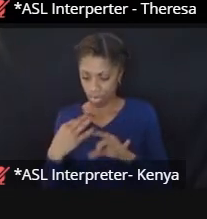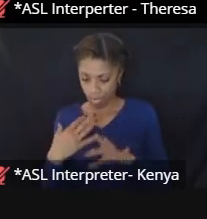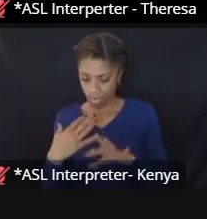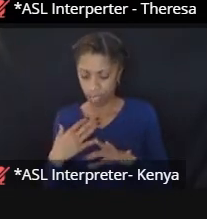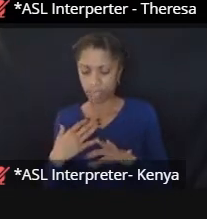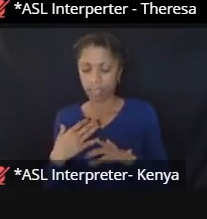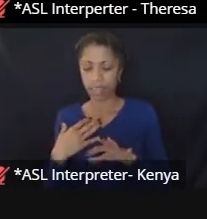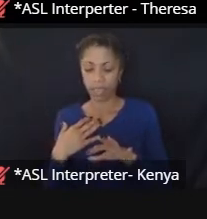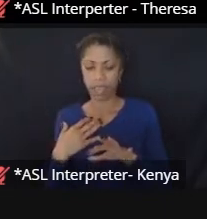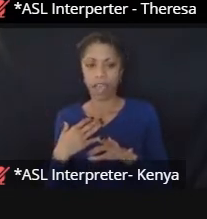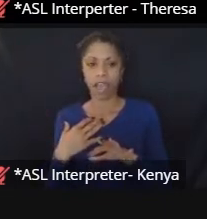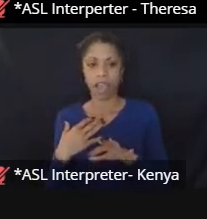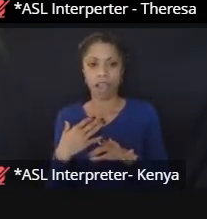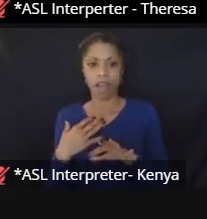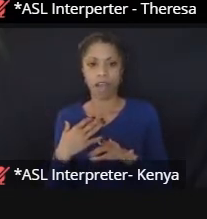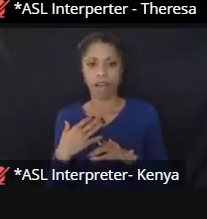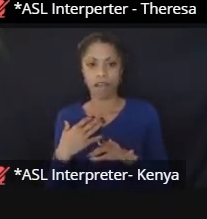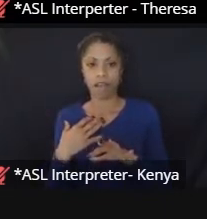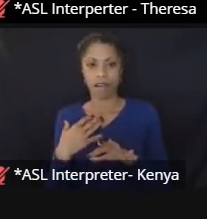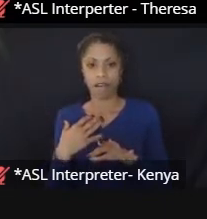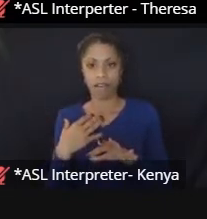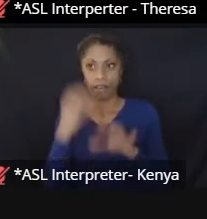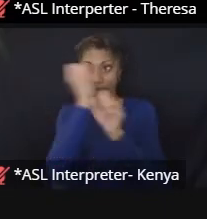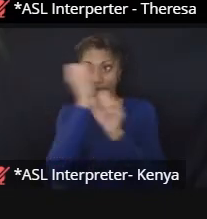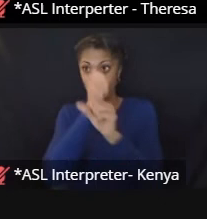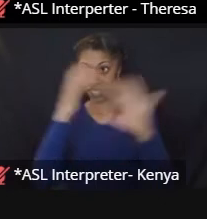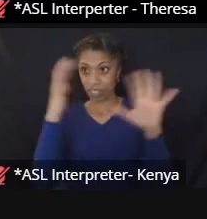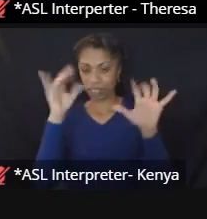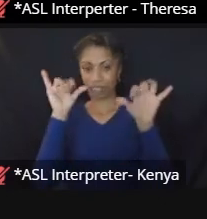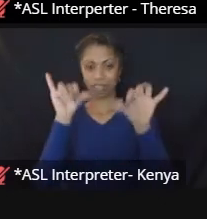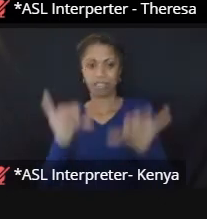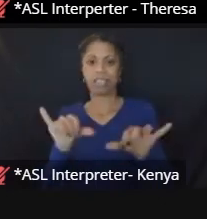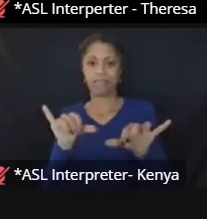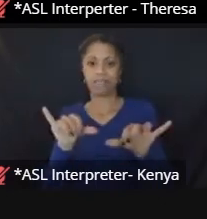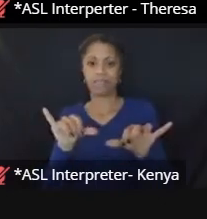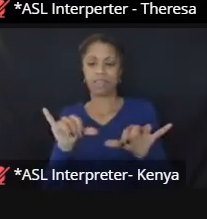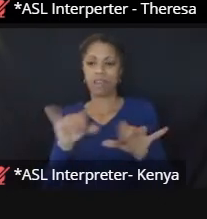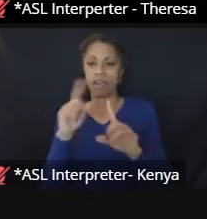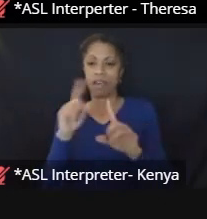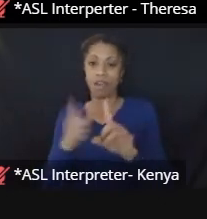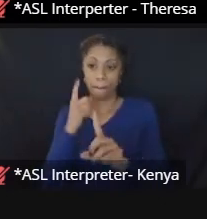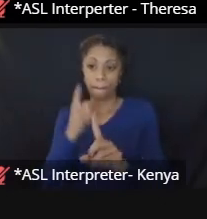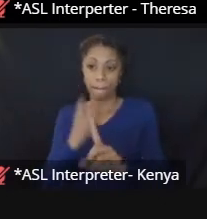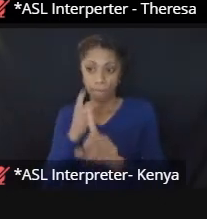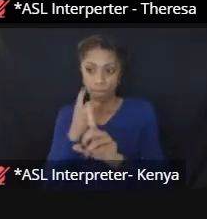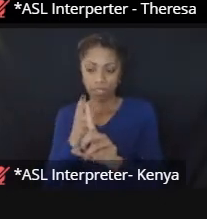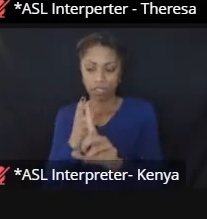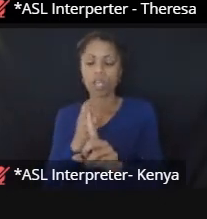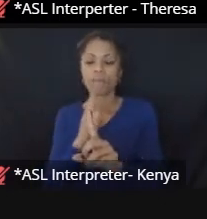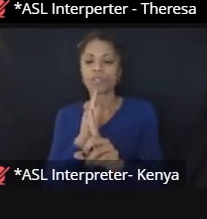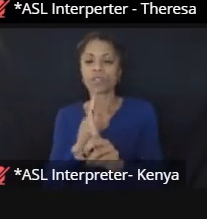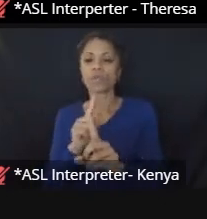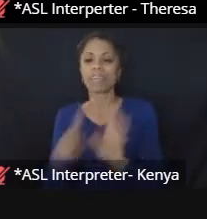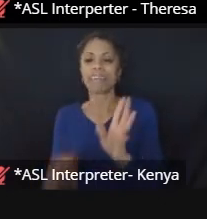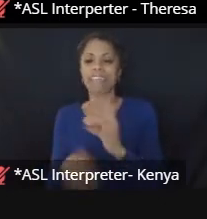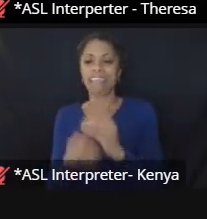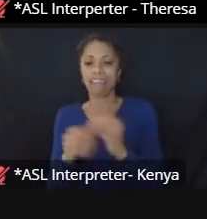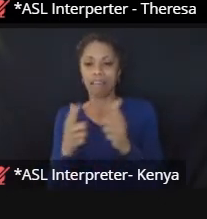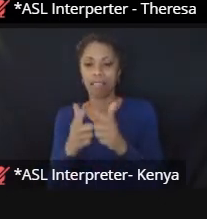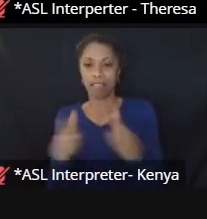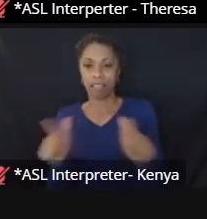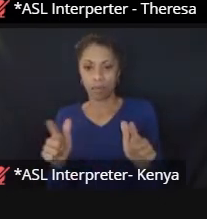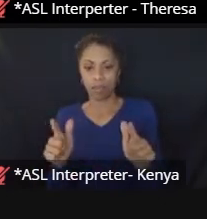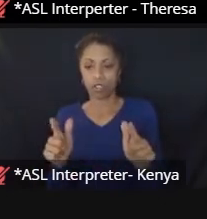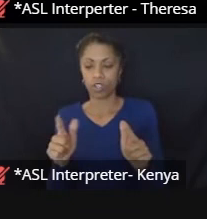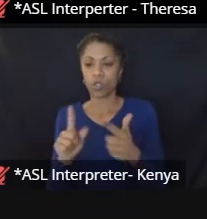there. In the mission, we went ahead and made sure that we included language about creating broad partnerships to